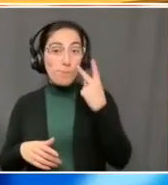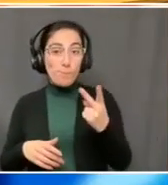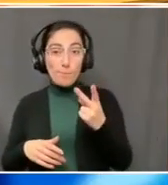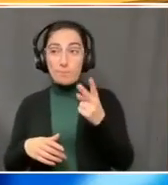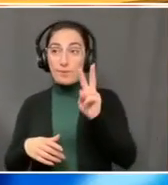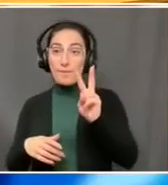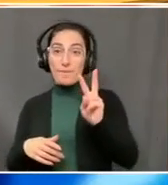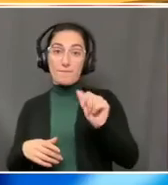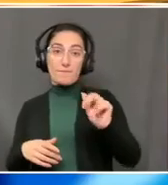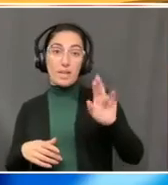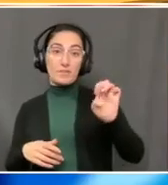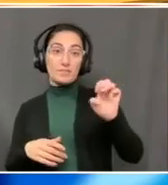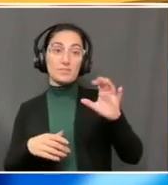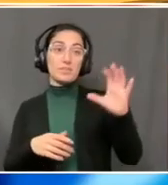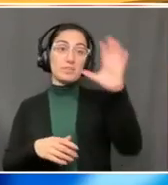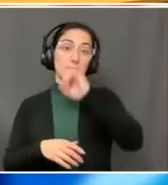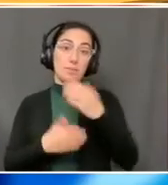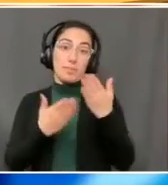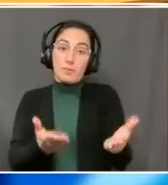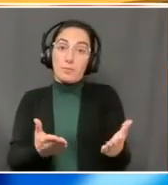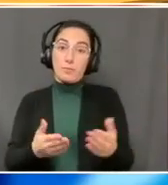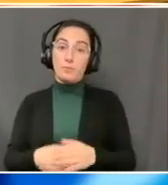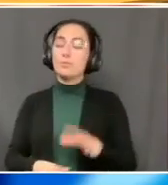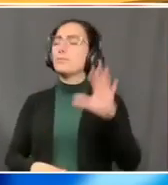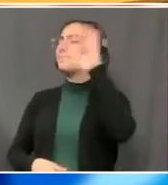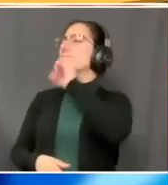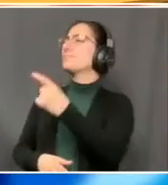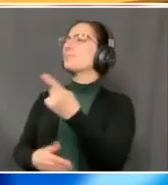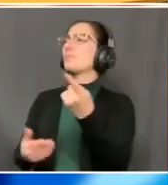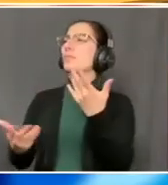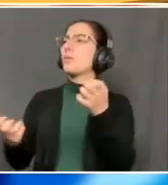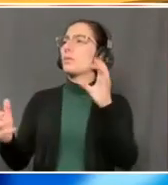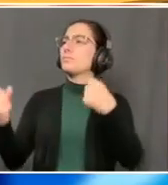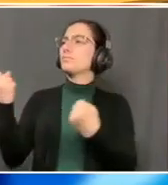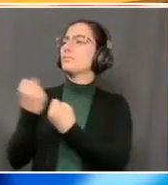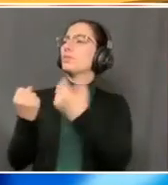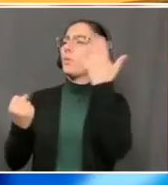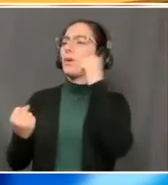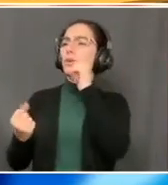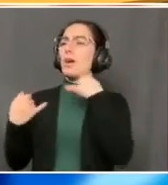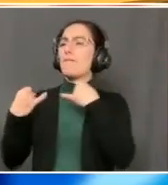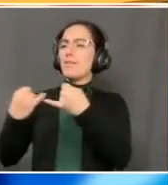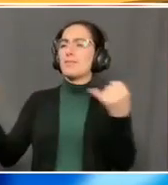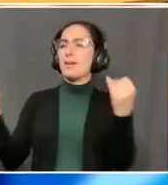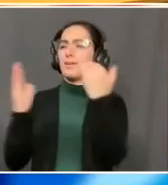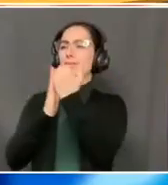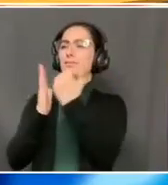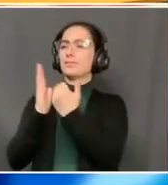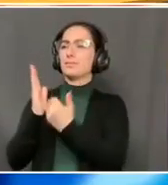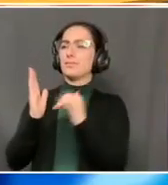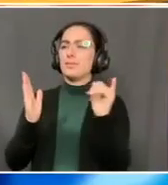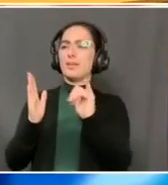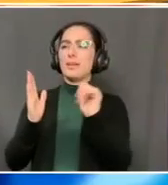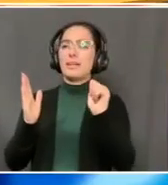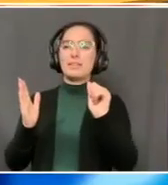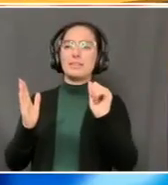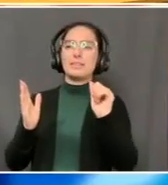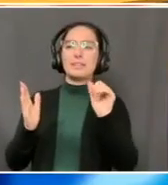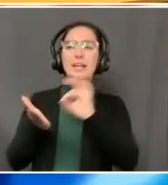there. Yes, but I guess one of the things I've advocated for is why we don't have a line item, like an accounting code, that is